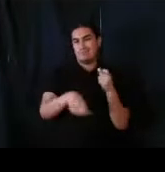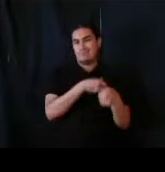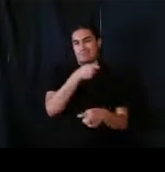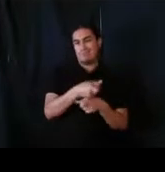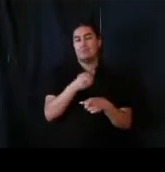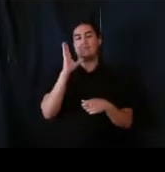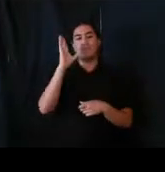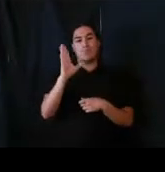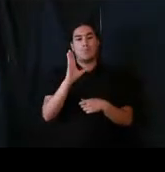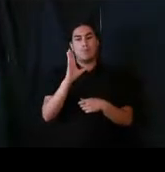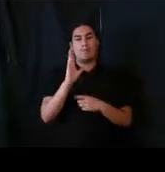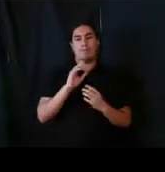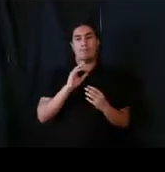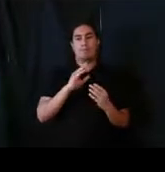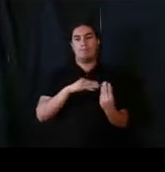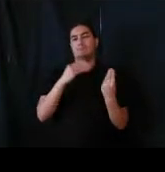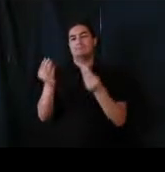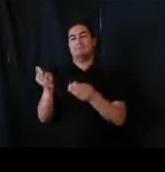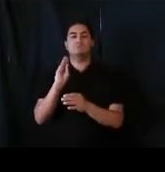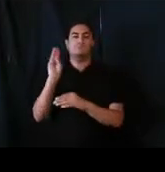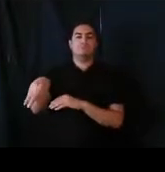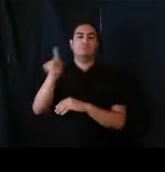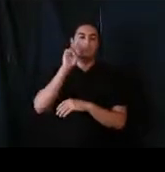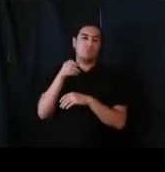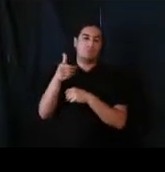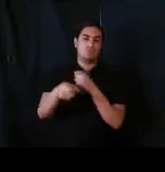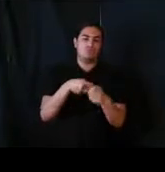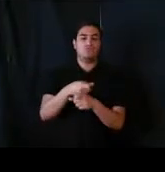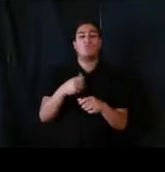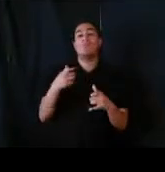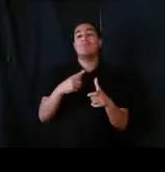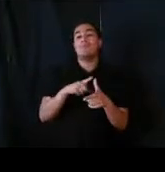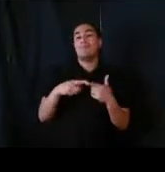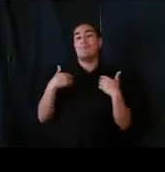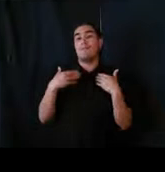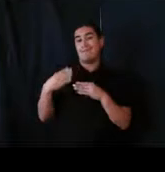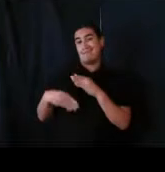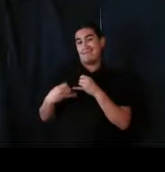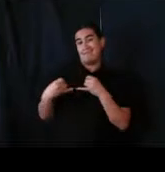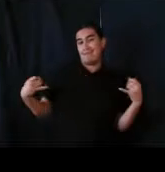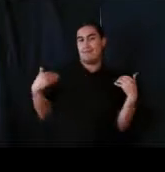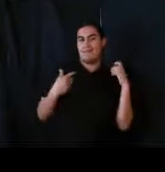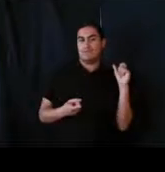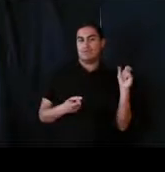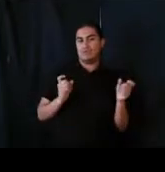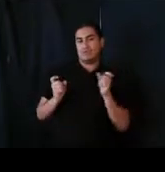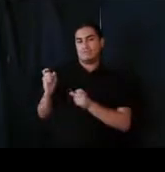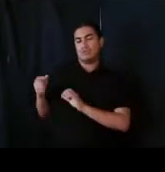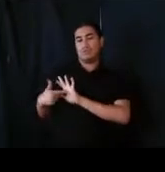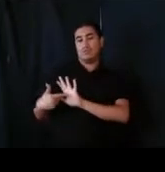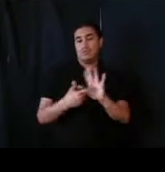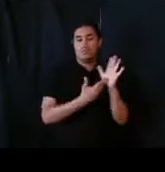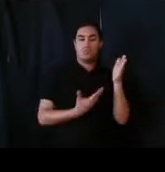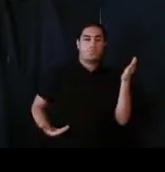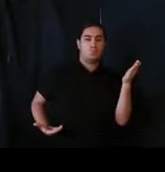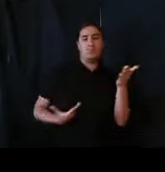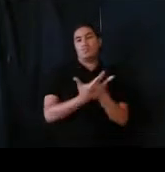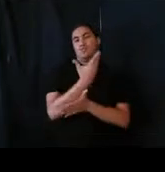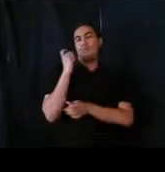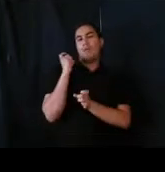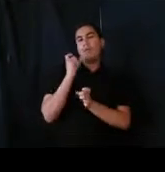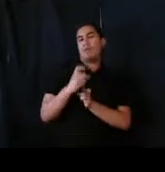across all programs and then we have a new line called adjustments these represent the brand new allocations